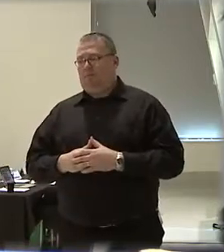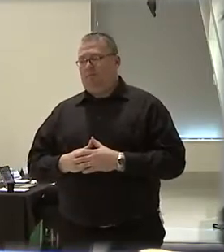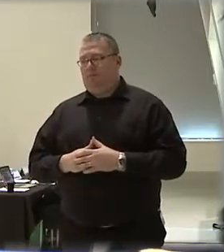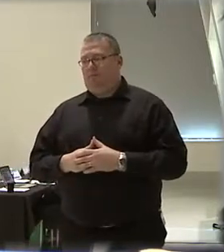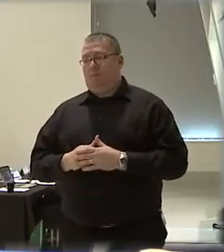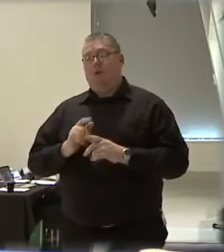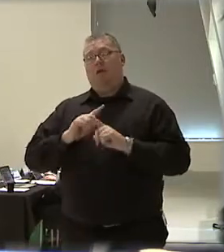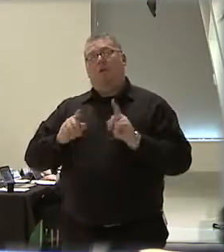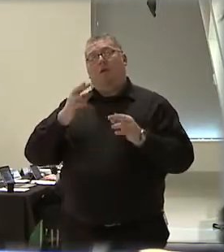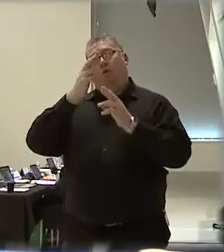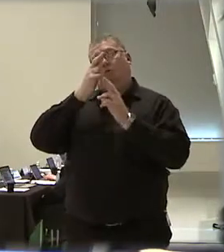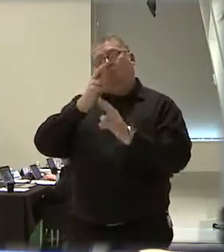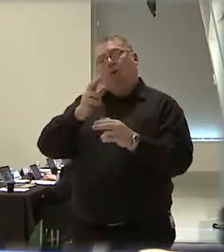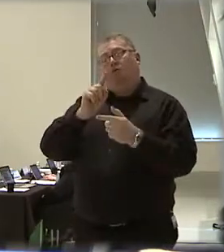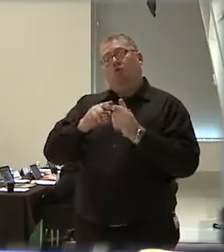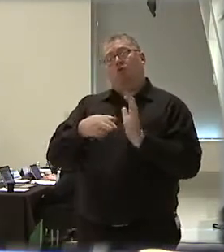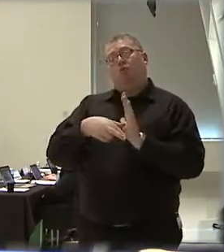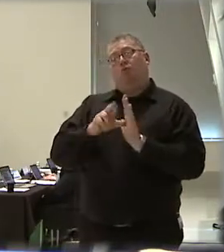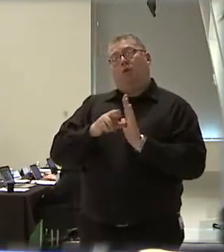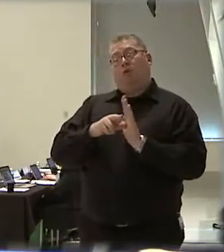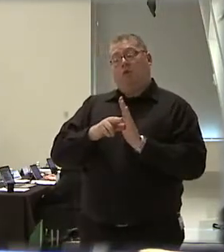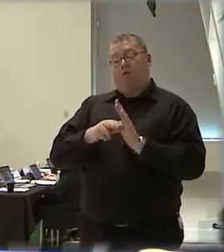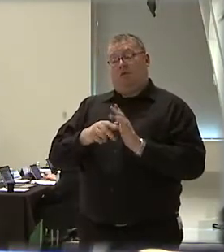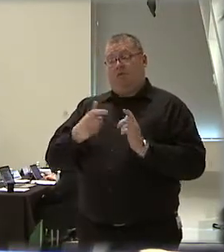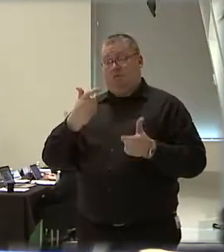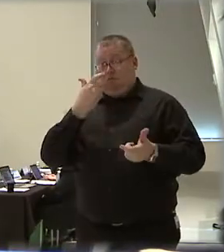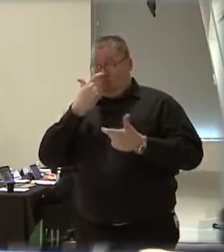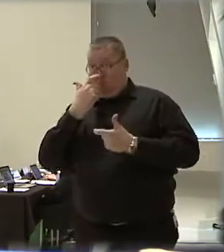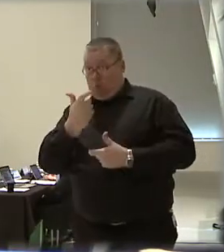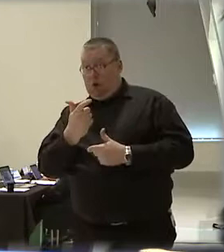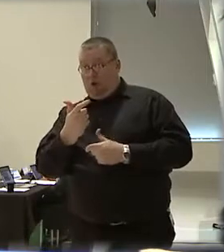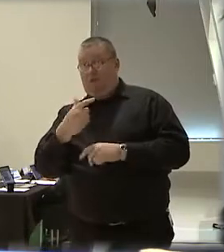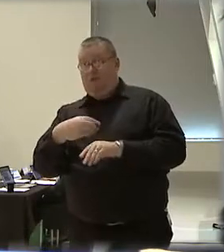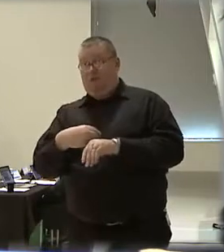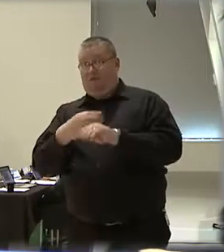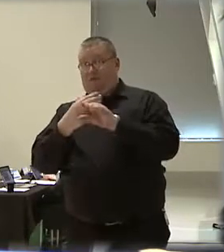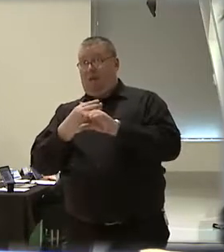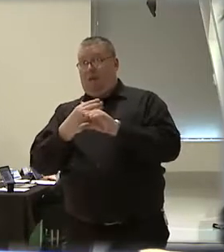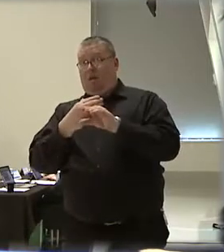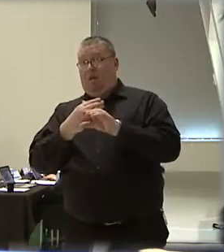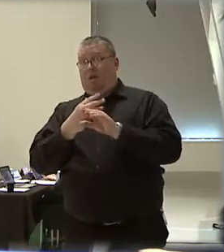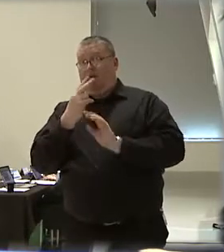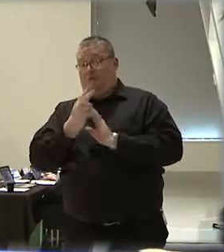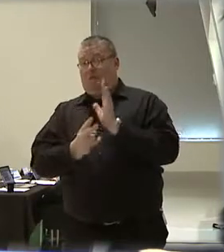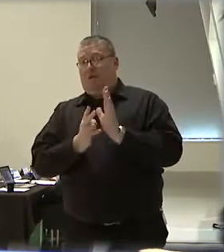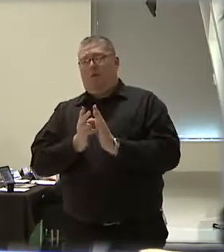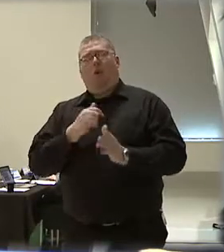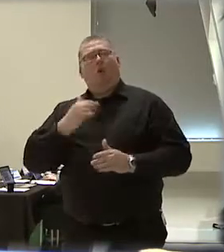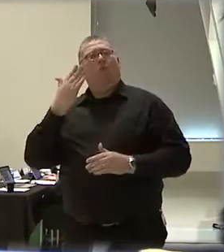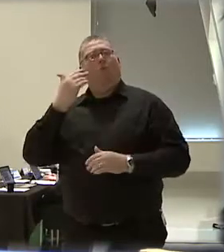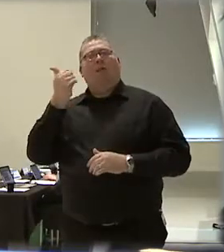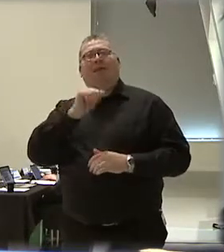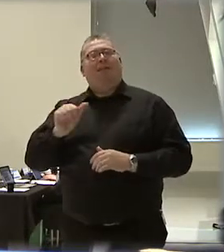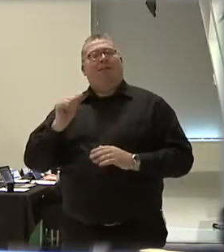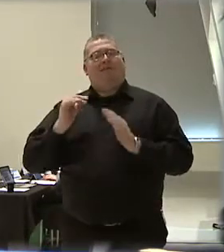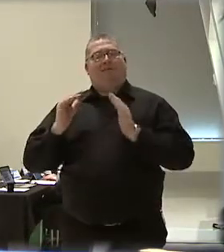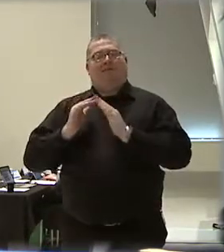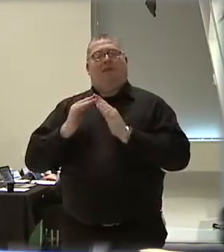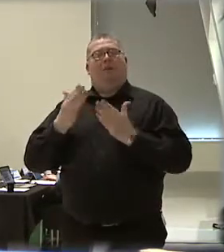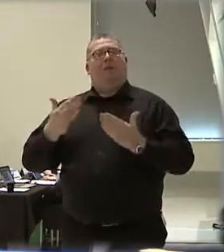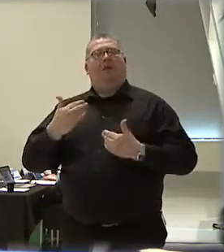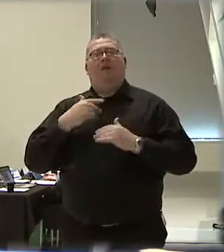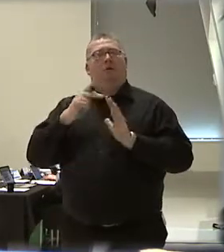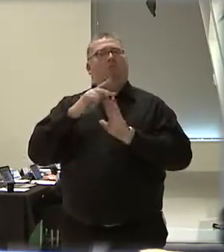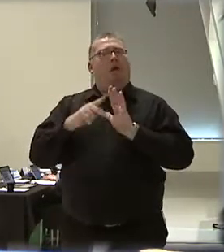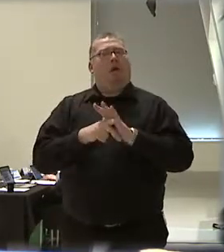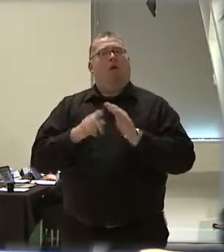But with respect to reviewing video, I don't know of any cities that may have policies